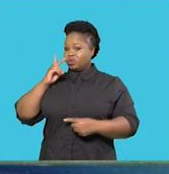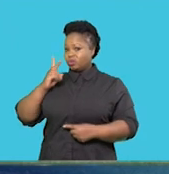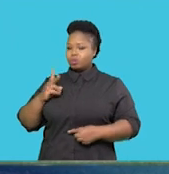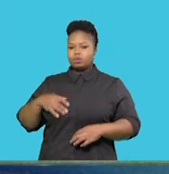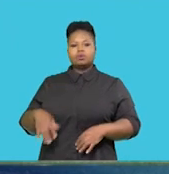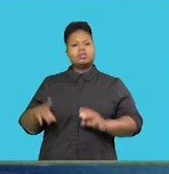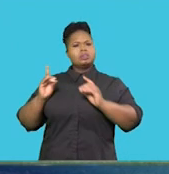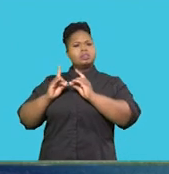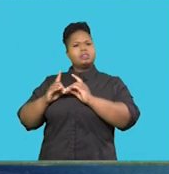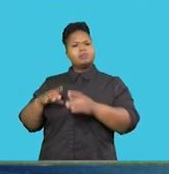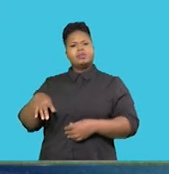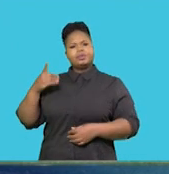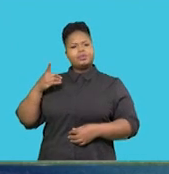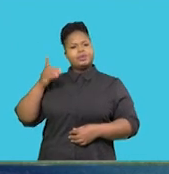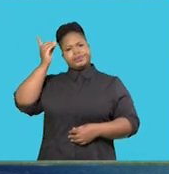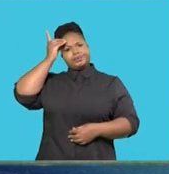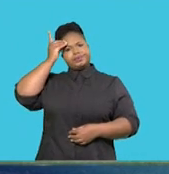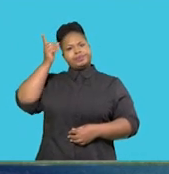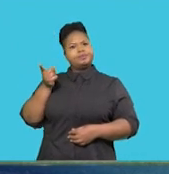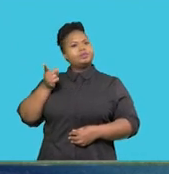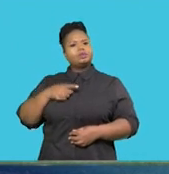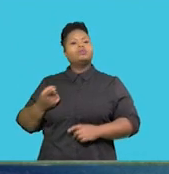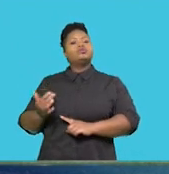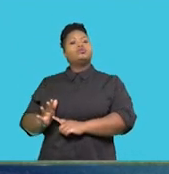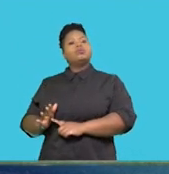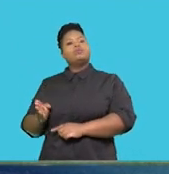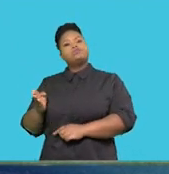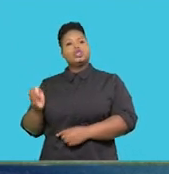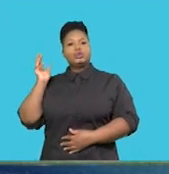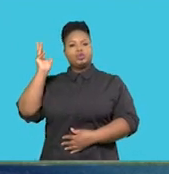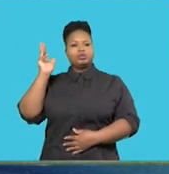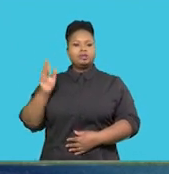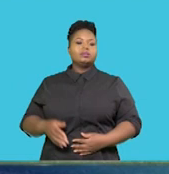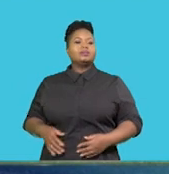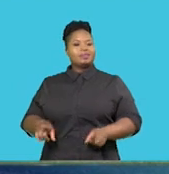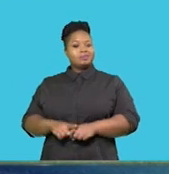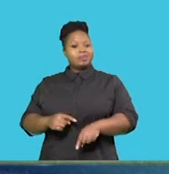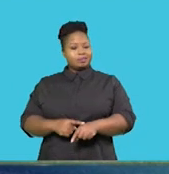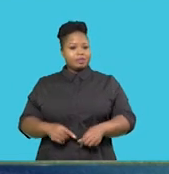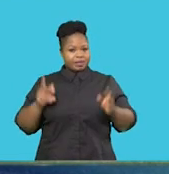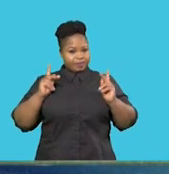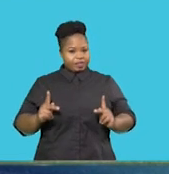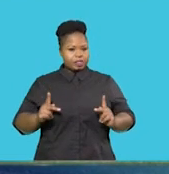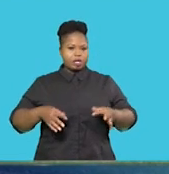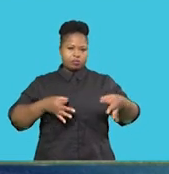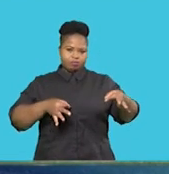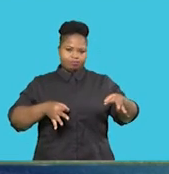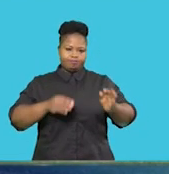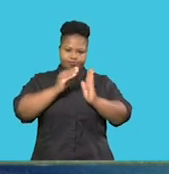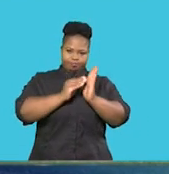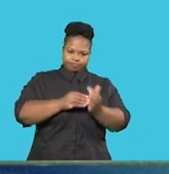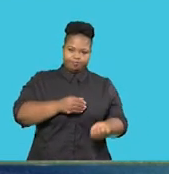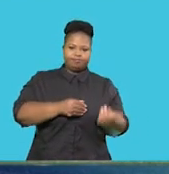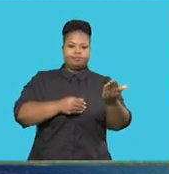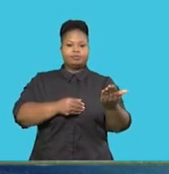Mapita as well on how those things were able to be demonstrated, not only through the president's speech, but also through giving people physical copies of the manifesto so they can